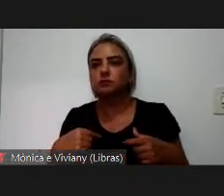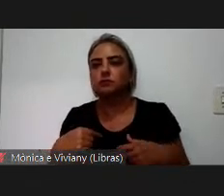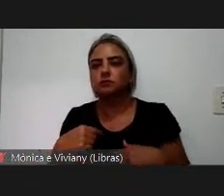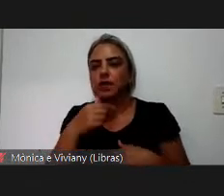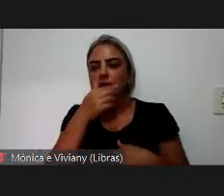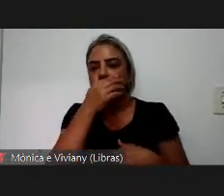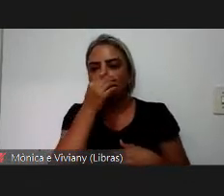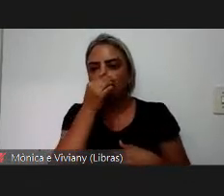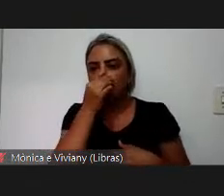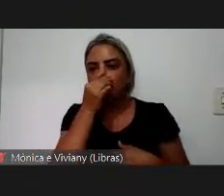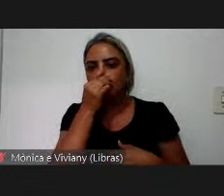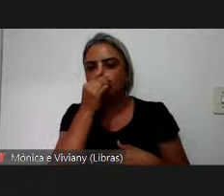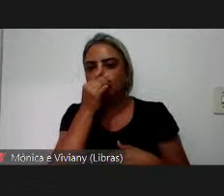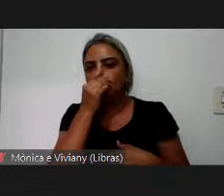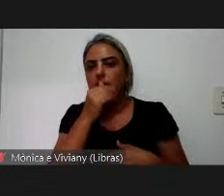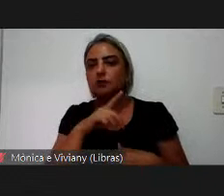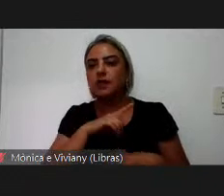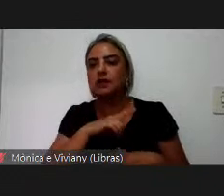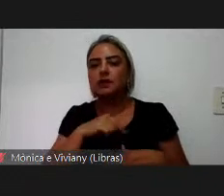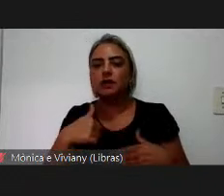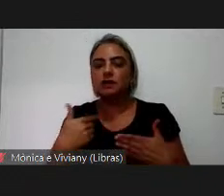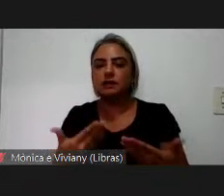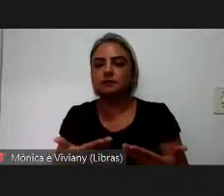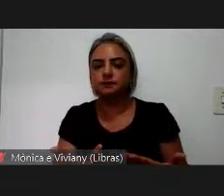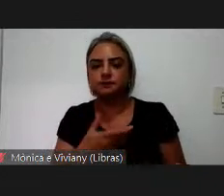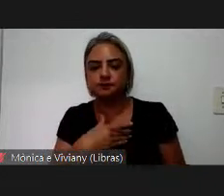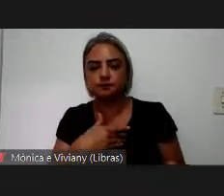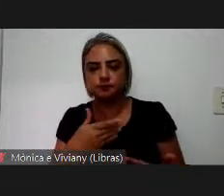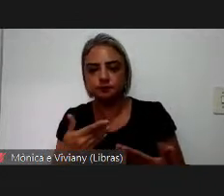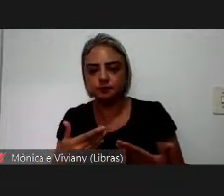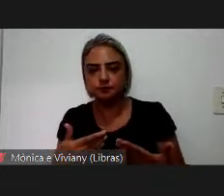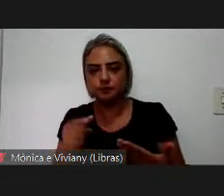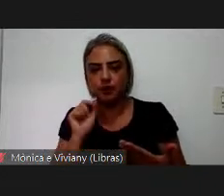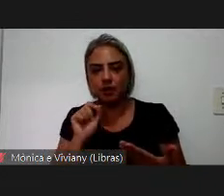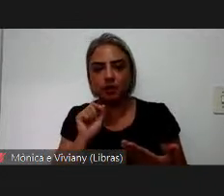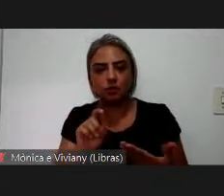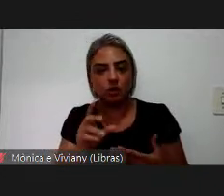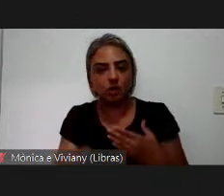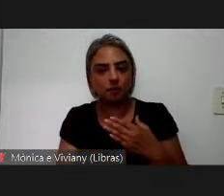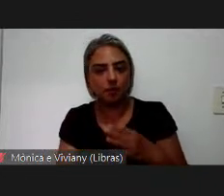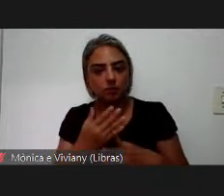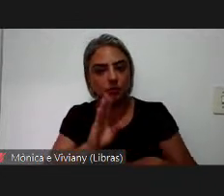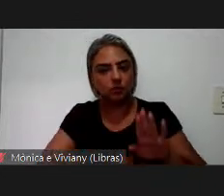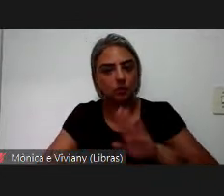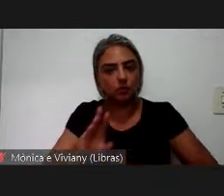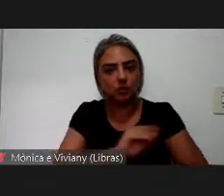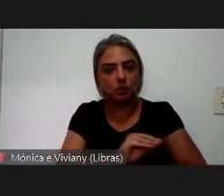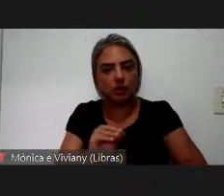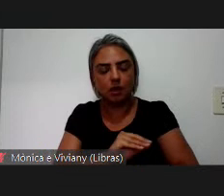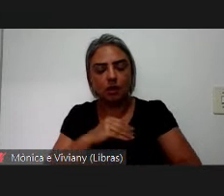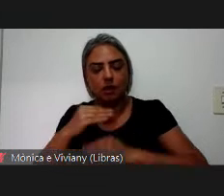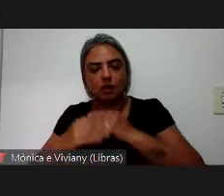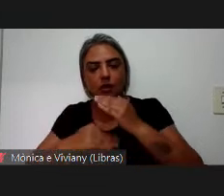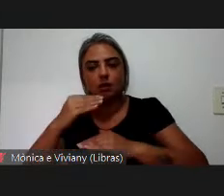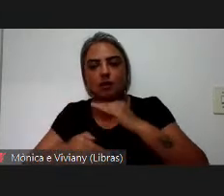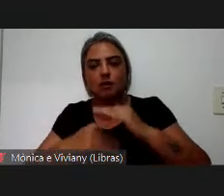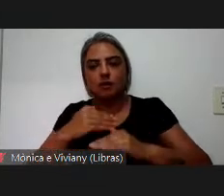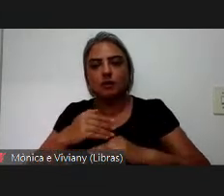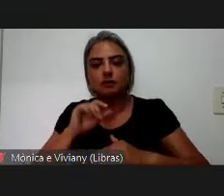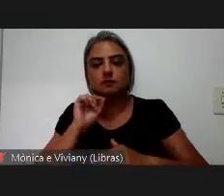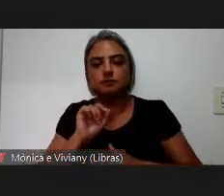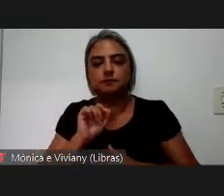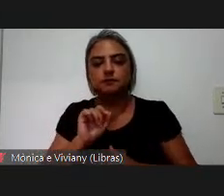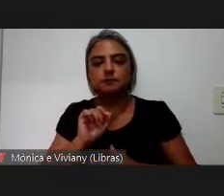degree of responsibility of the teams, which should be responsibilized for the work,